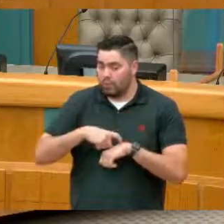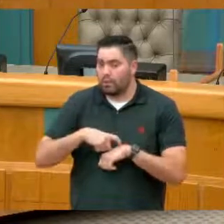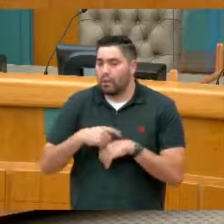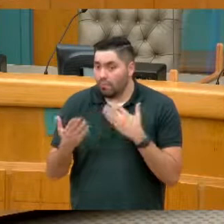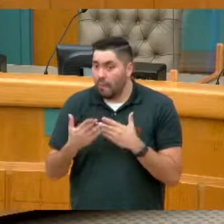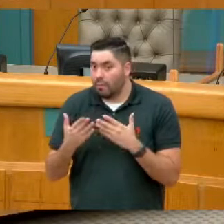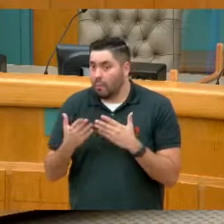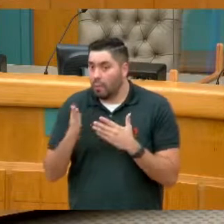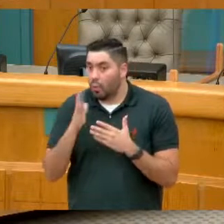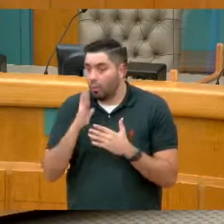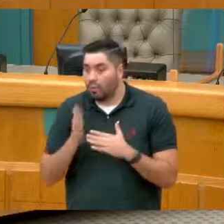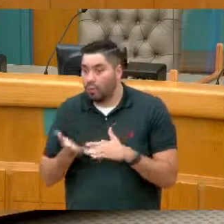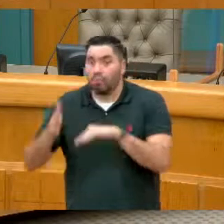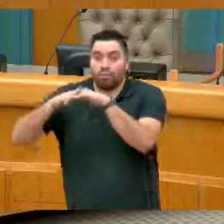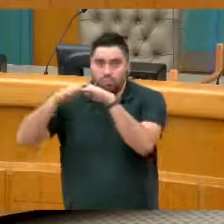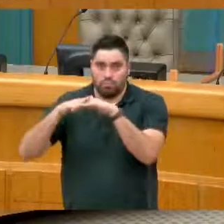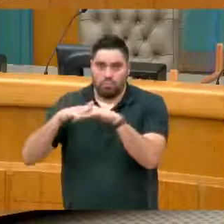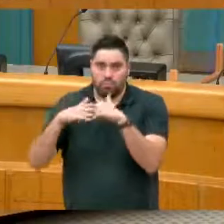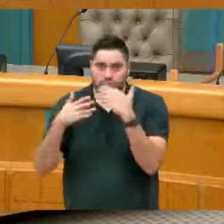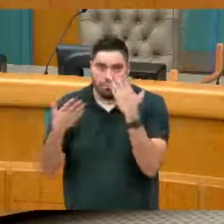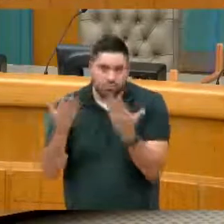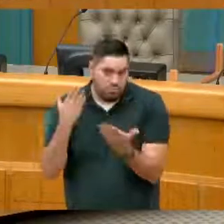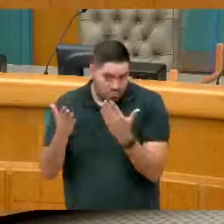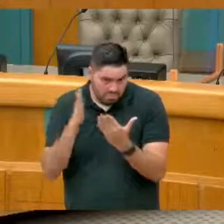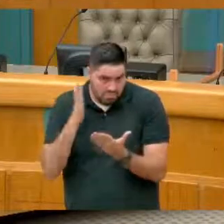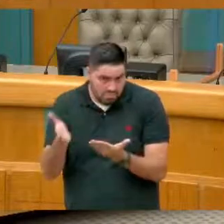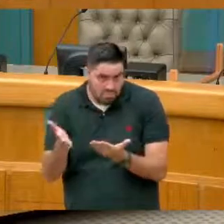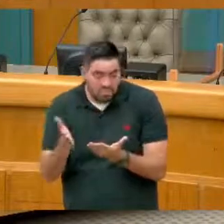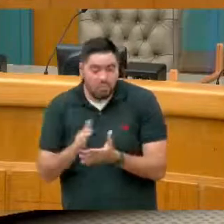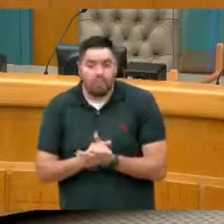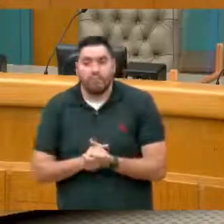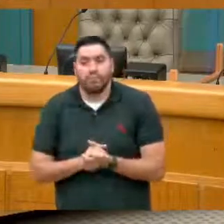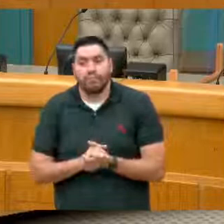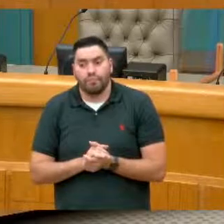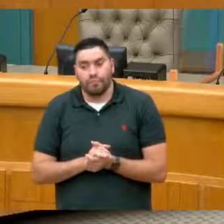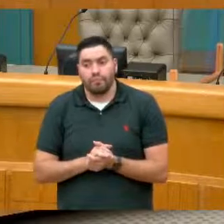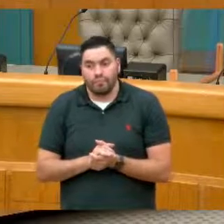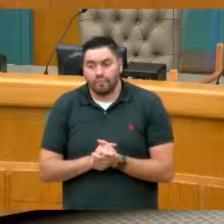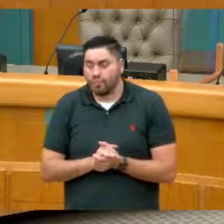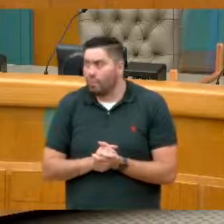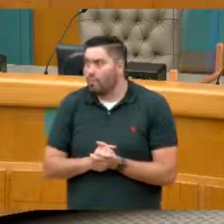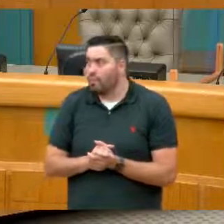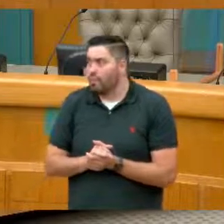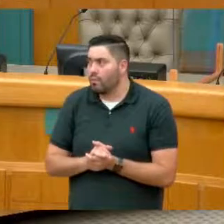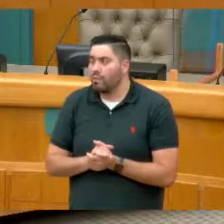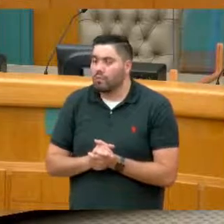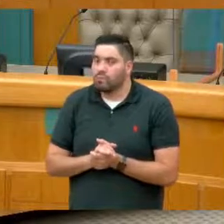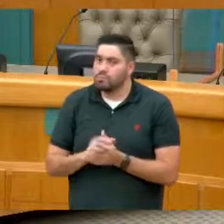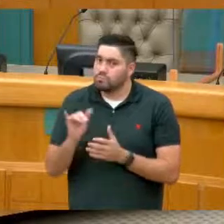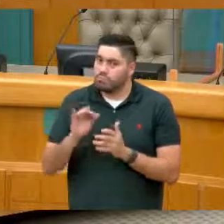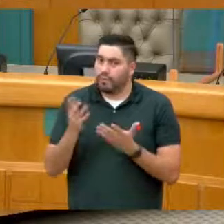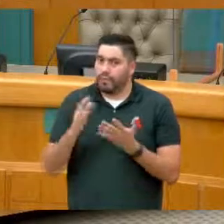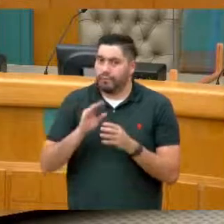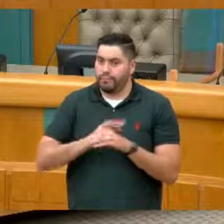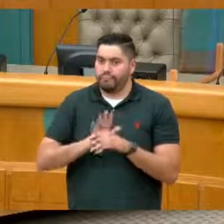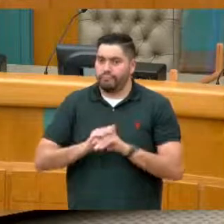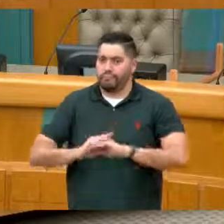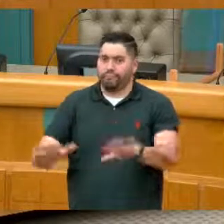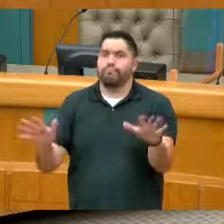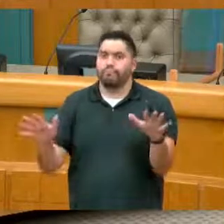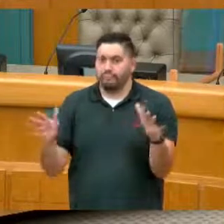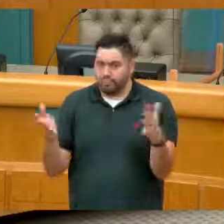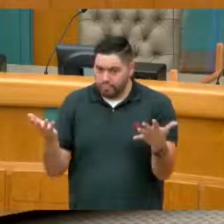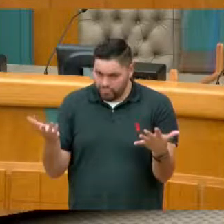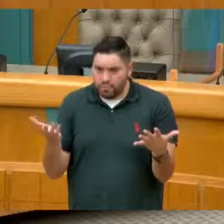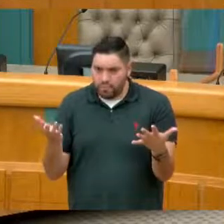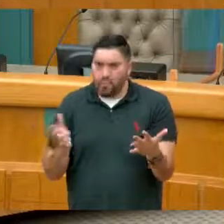summer. And it seems like that could be happening again in the fall time now. And if